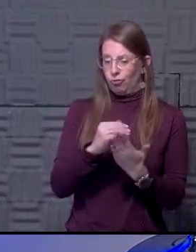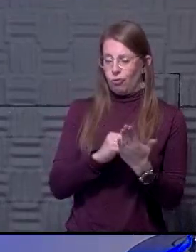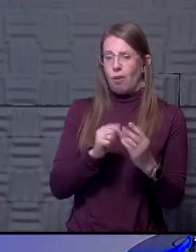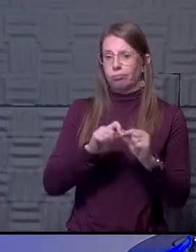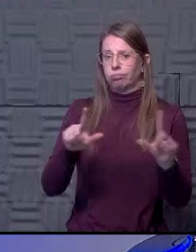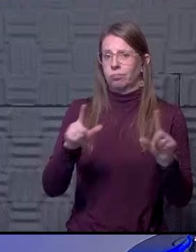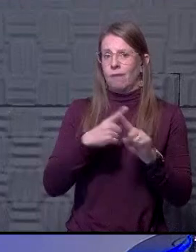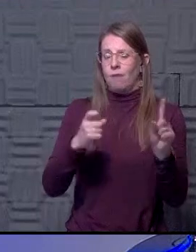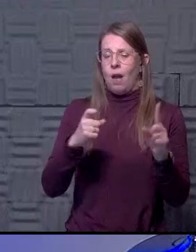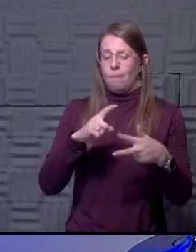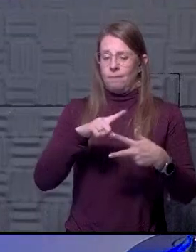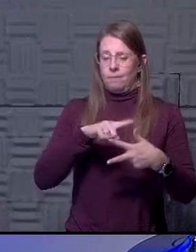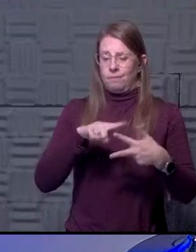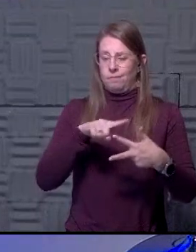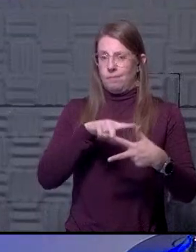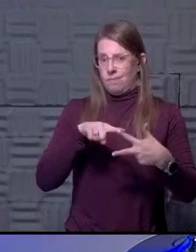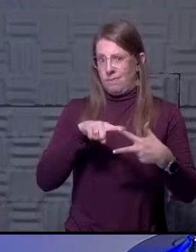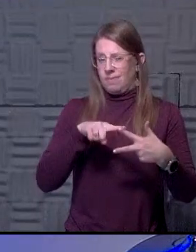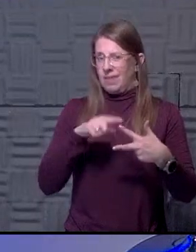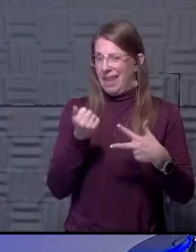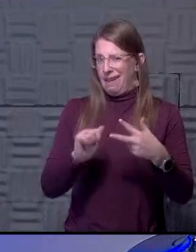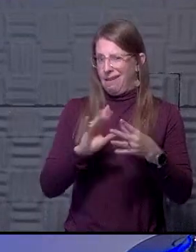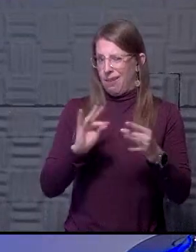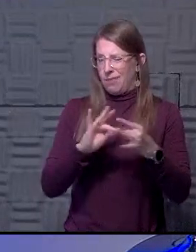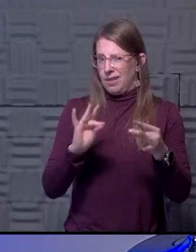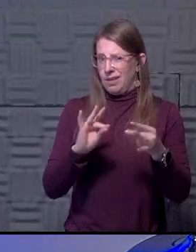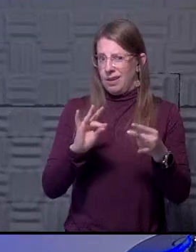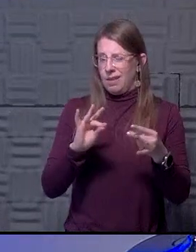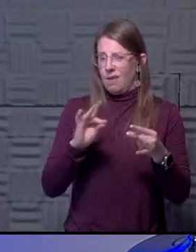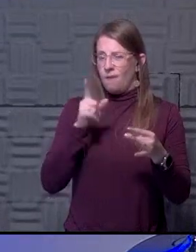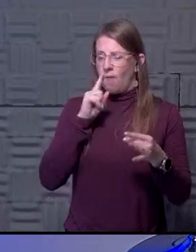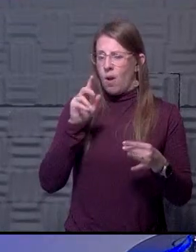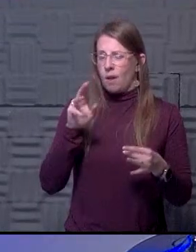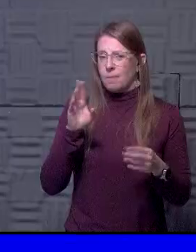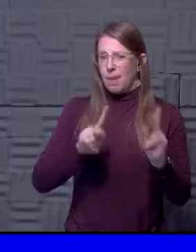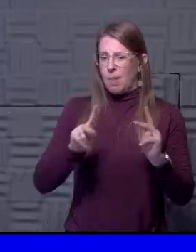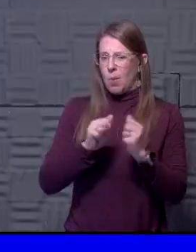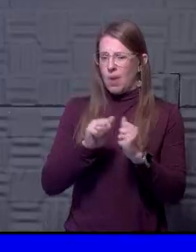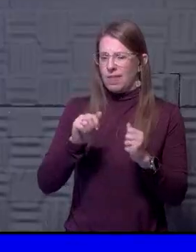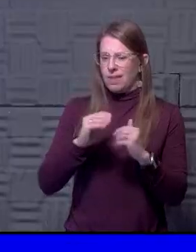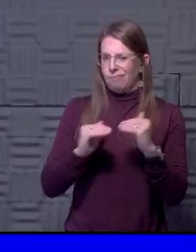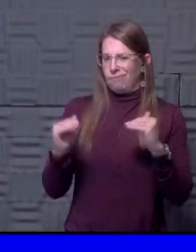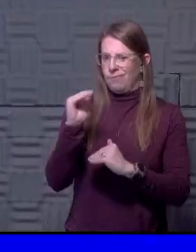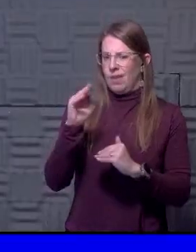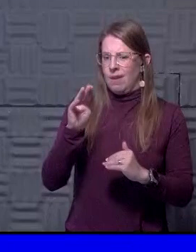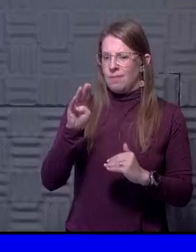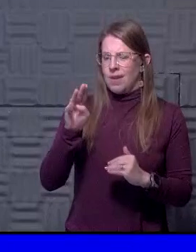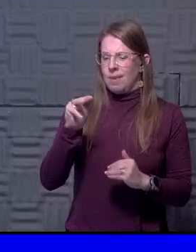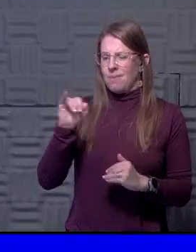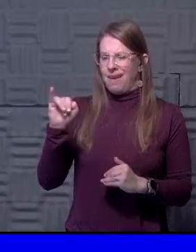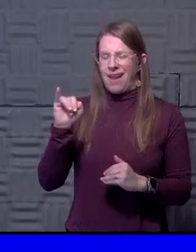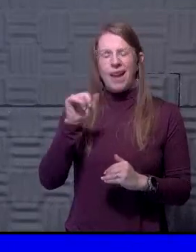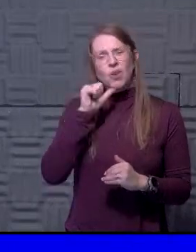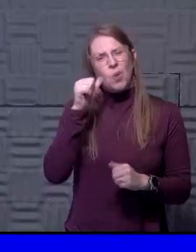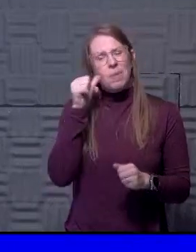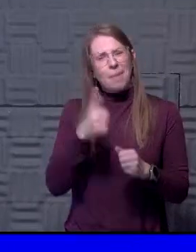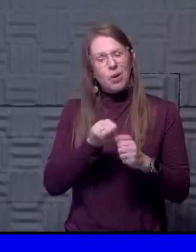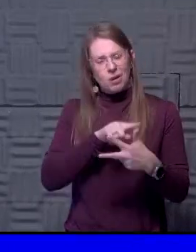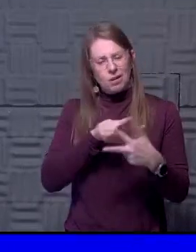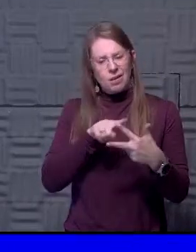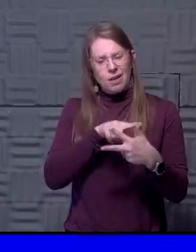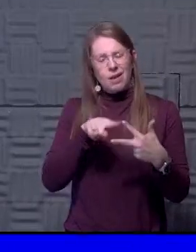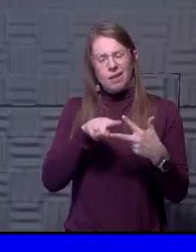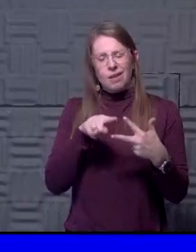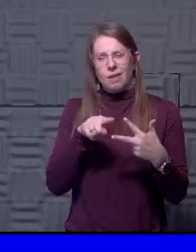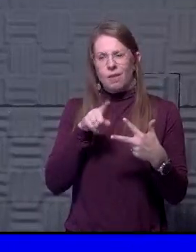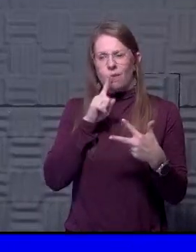online from Pfizer and Moderna, any comments about folks who had a higher BMI? Yeah, I don't remember the breakdown of the Moderna and Pfizer in the FDA briefs,